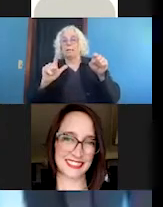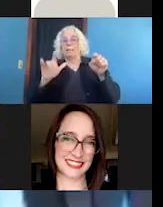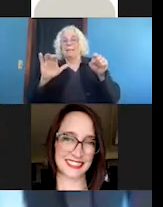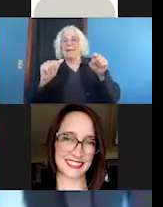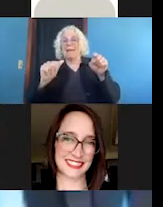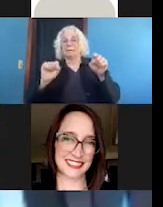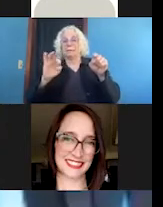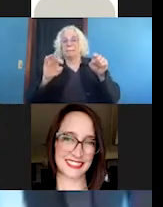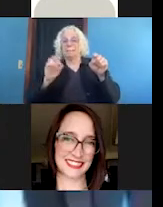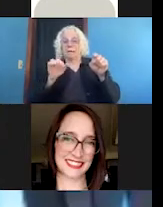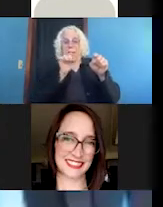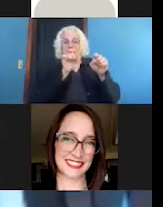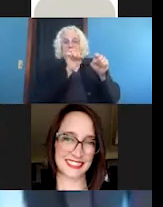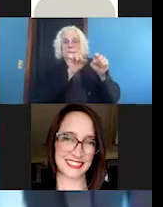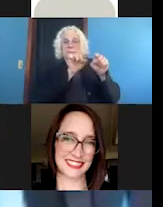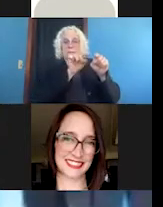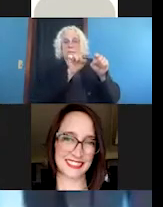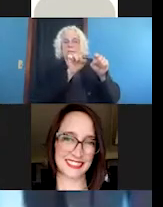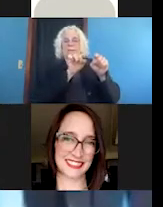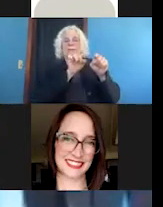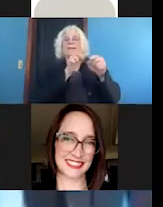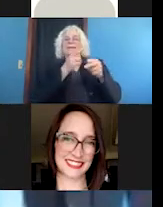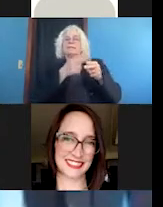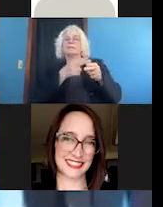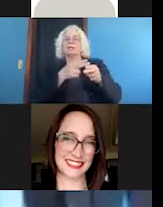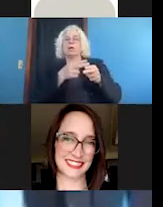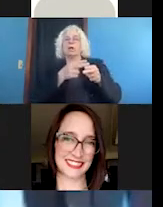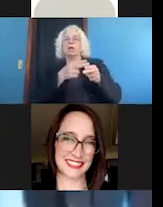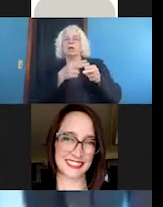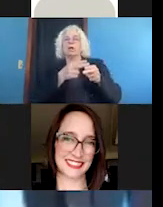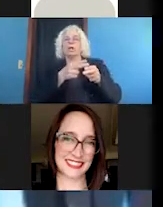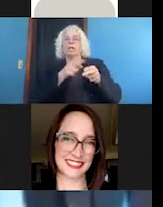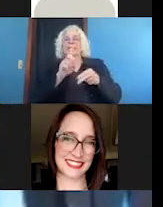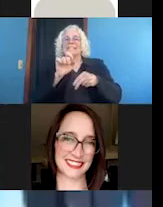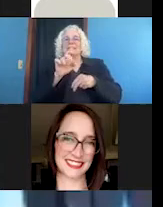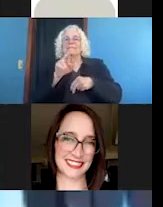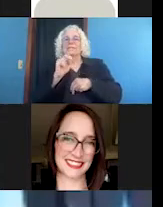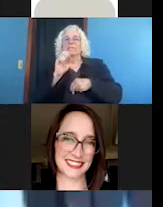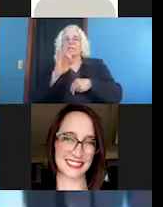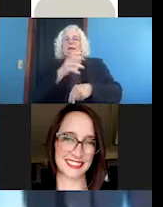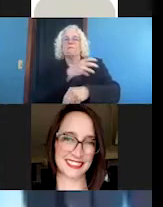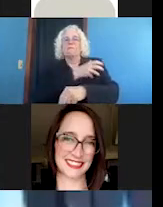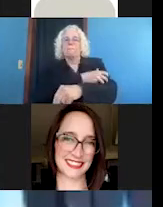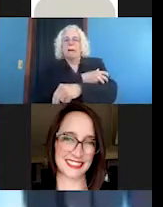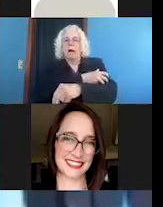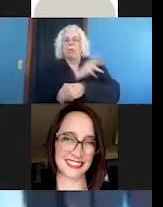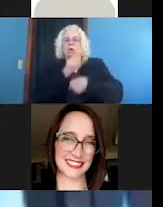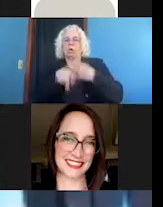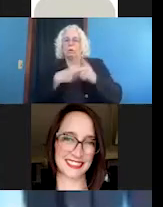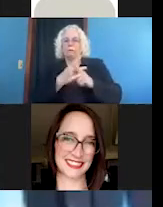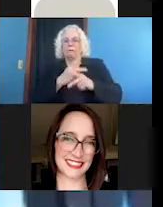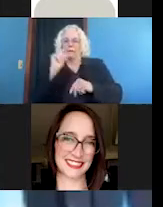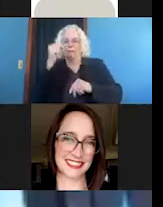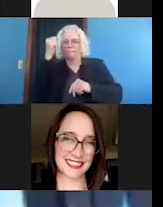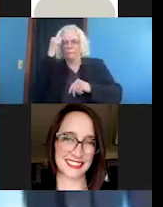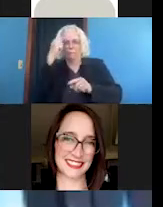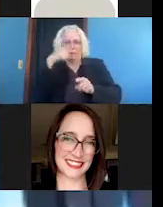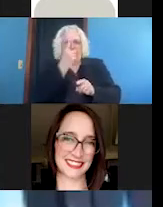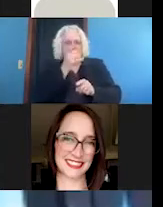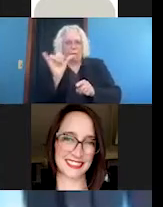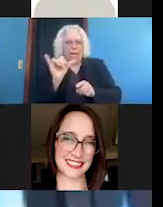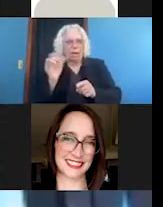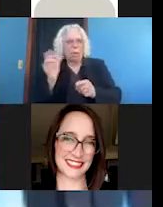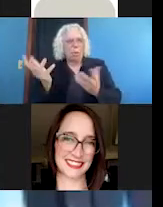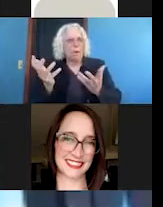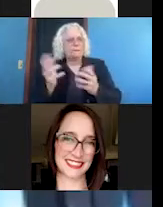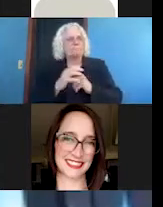operate under what is called a division of powers form of government. And it kind of mirrors one of